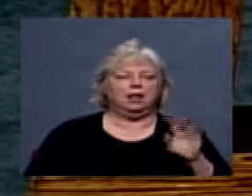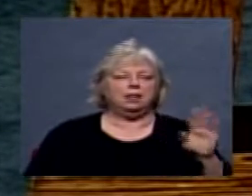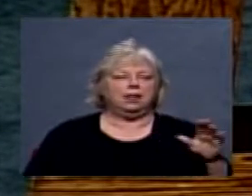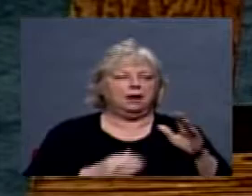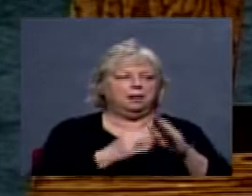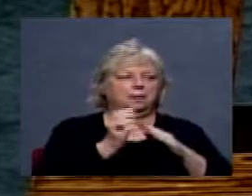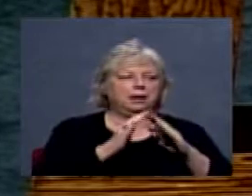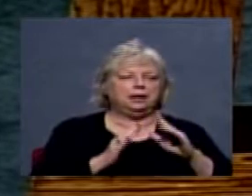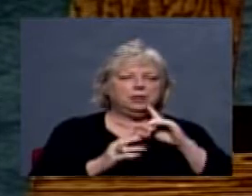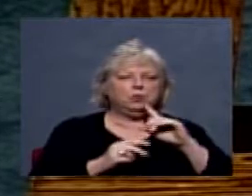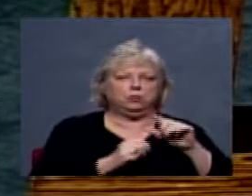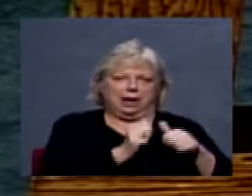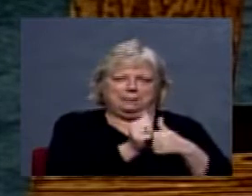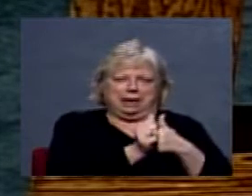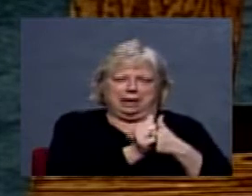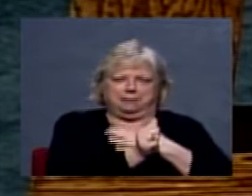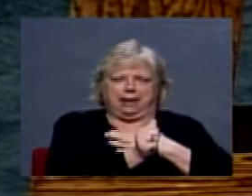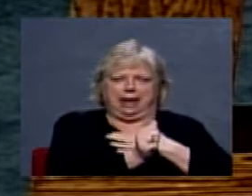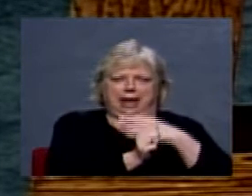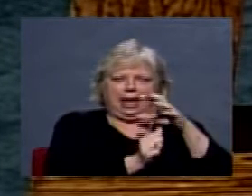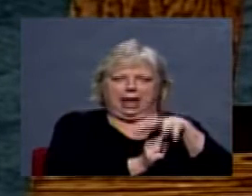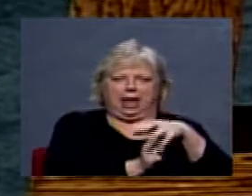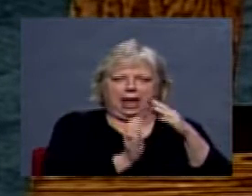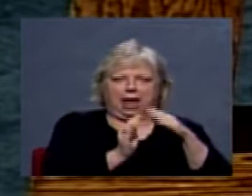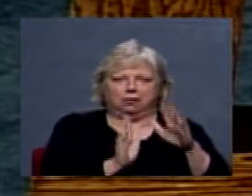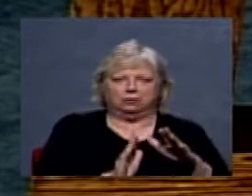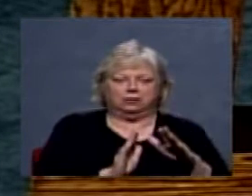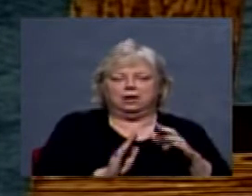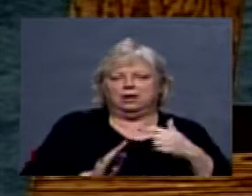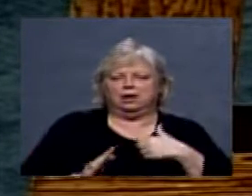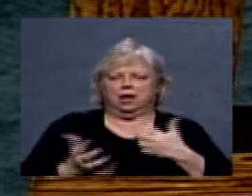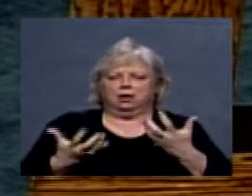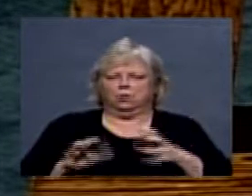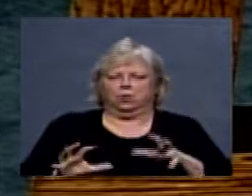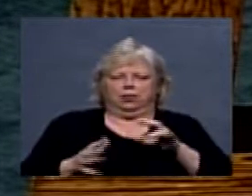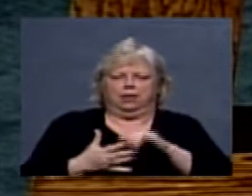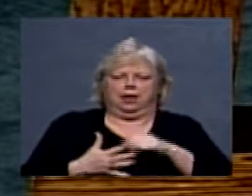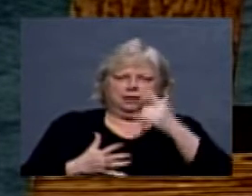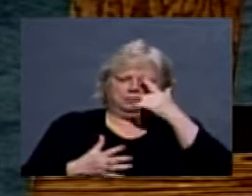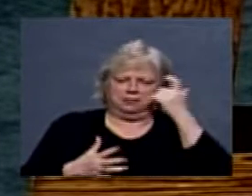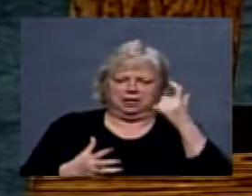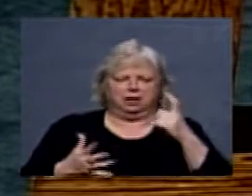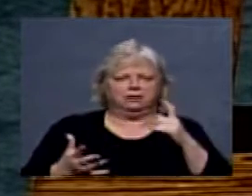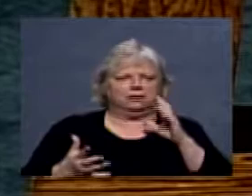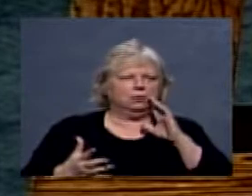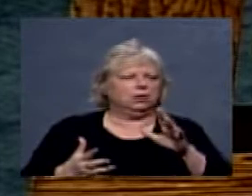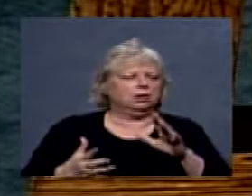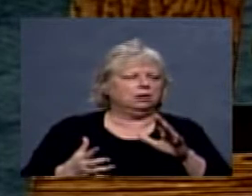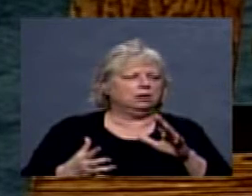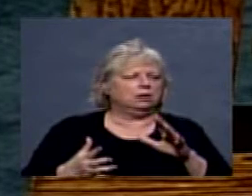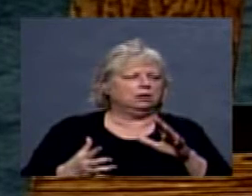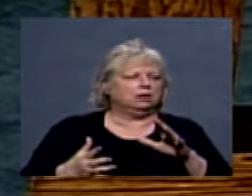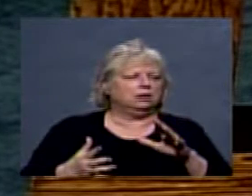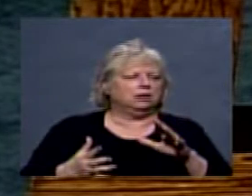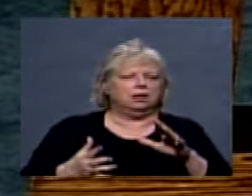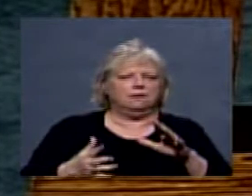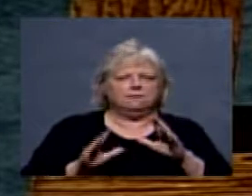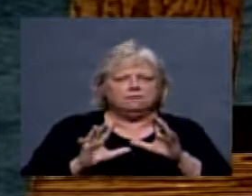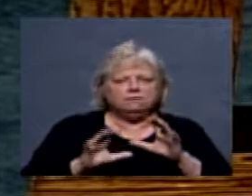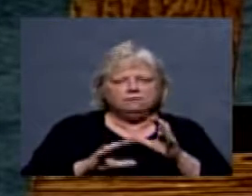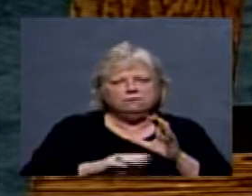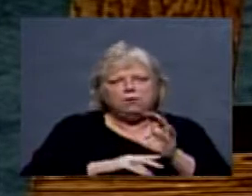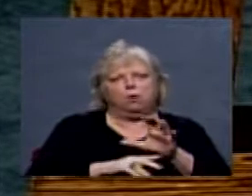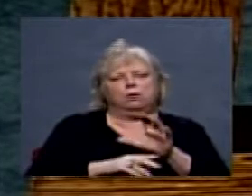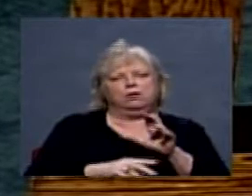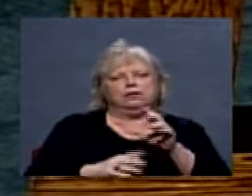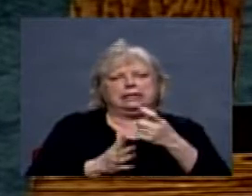right at the back of my house. And I do not want that because it will drive the taxes up. My